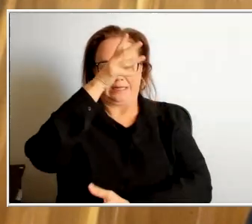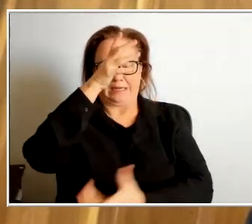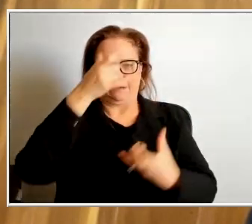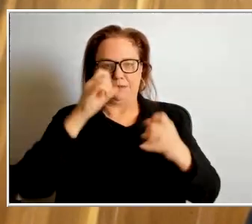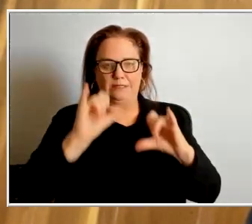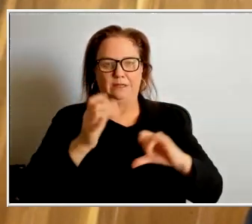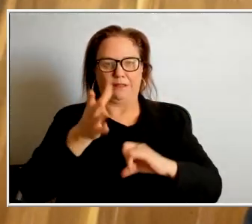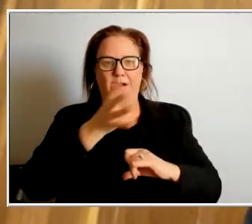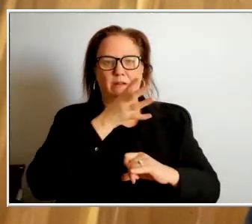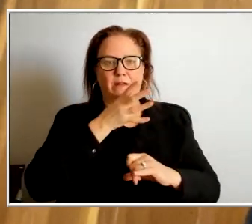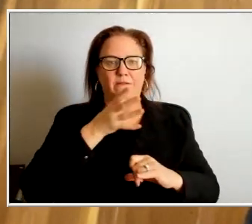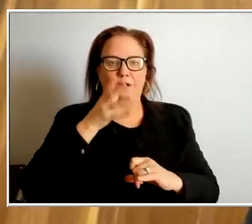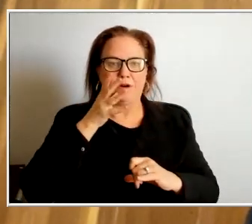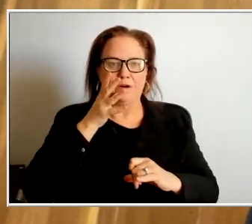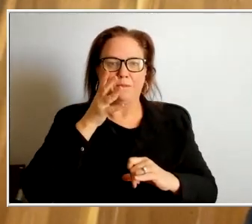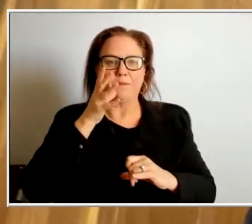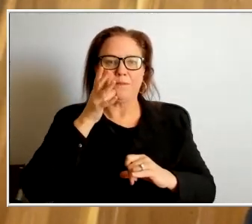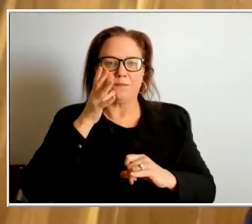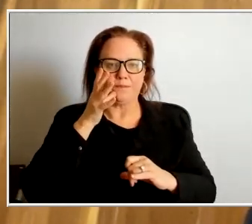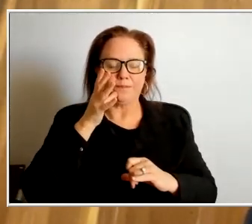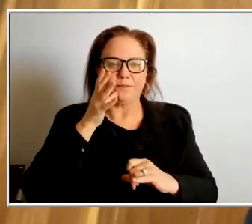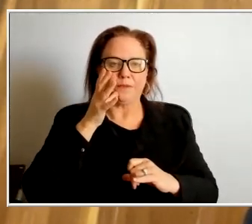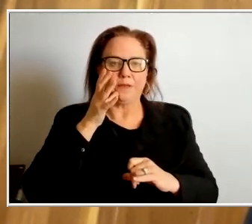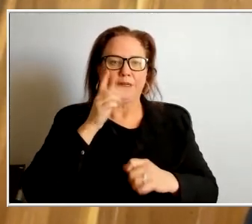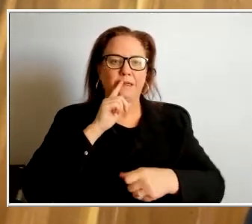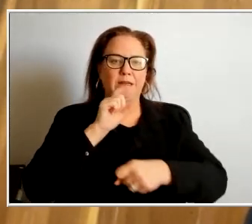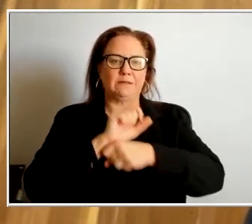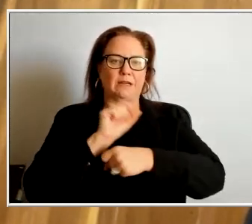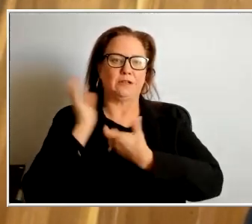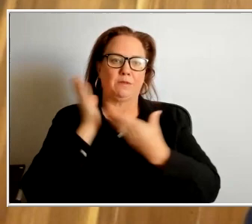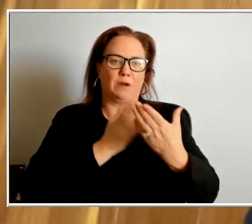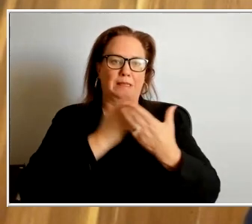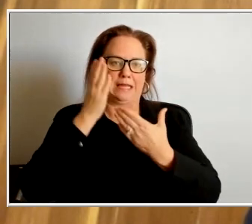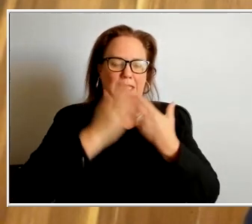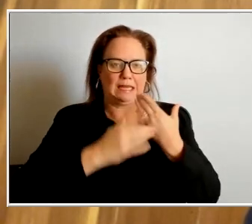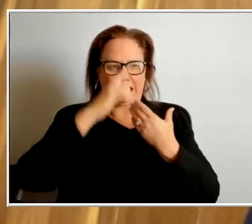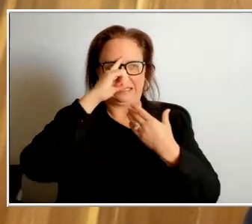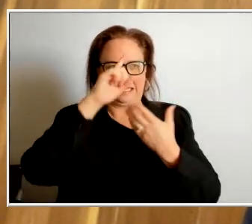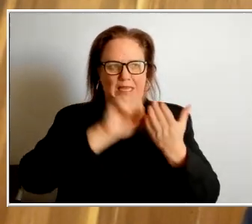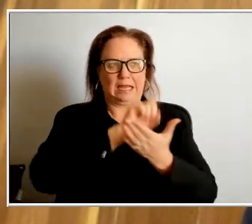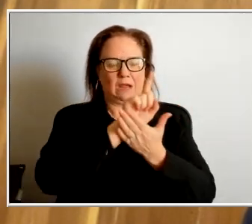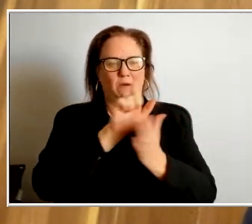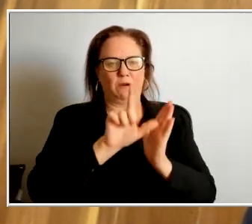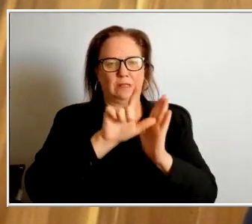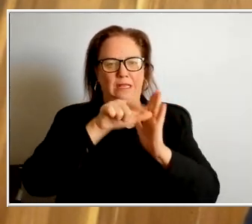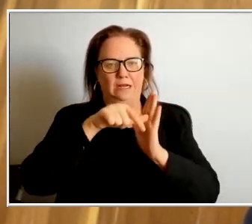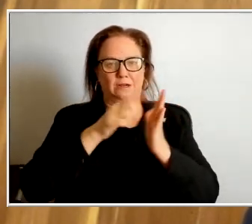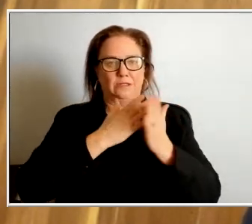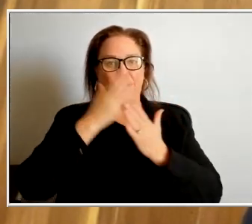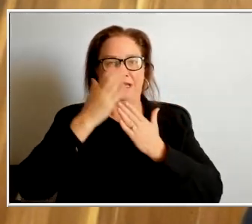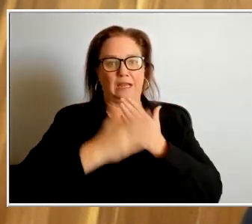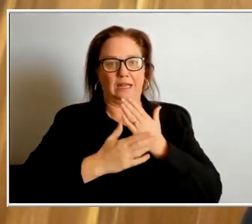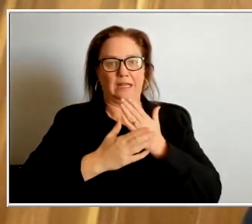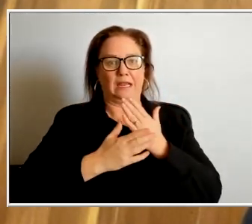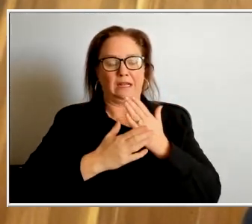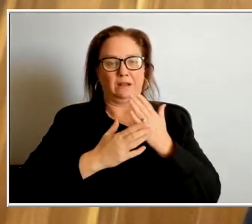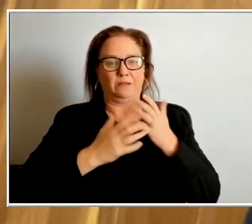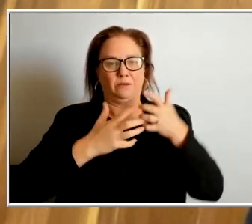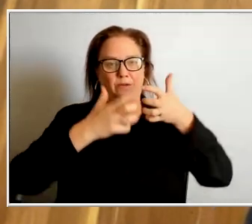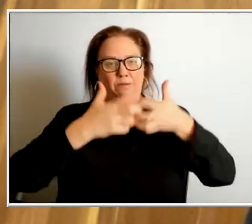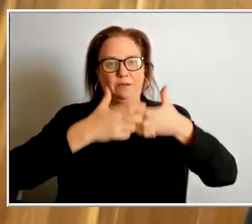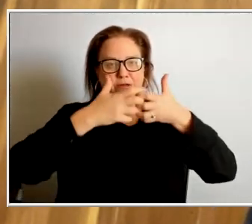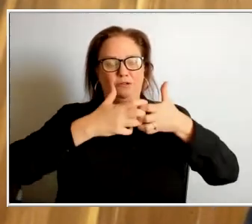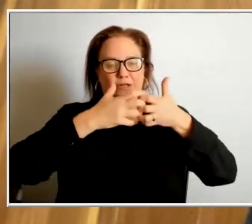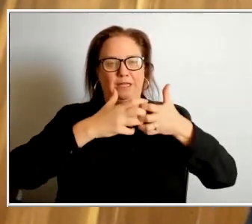there on the farm, and so he was actually the one who brought the hand in, I think, an hour later. So the hand had run through the machine, which is why